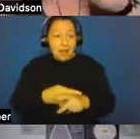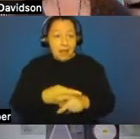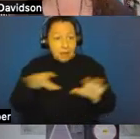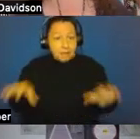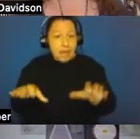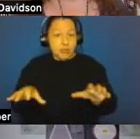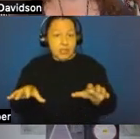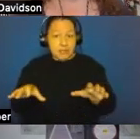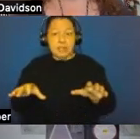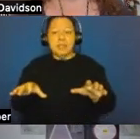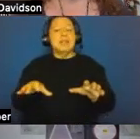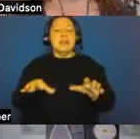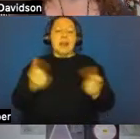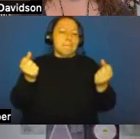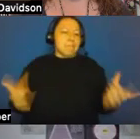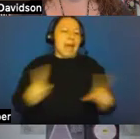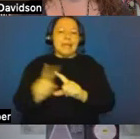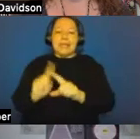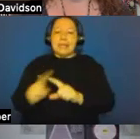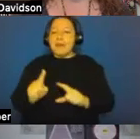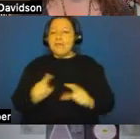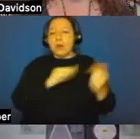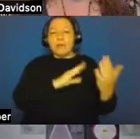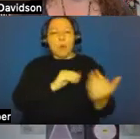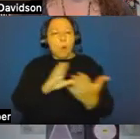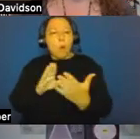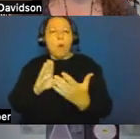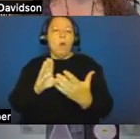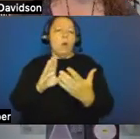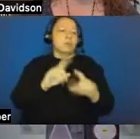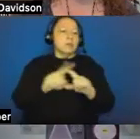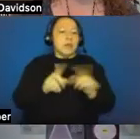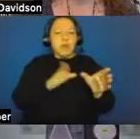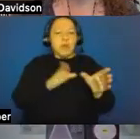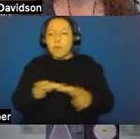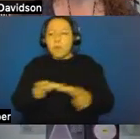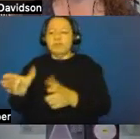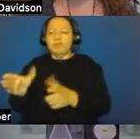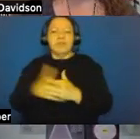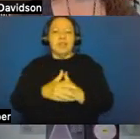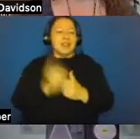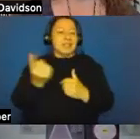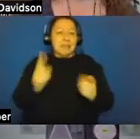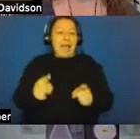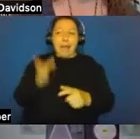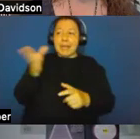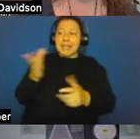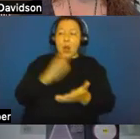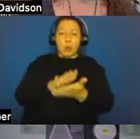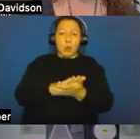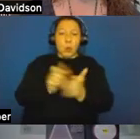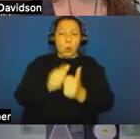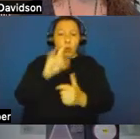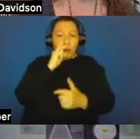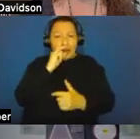it just comes in many forms. That's what I'm saying, is that, you know, when something happens at school with your kids and you go into the school to talk to